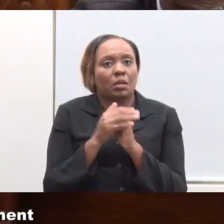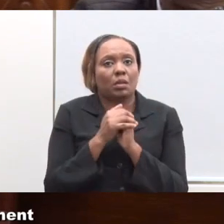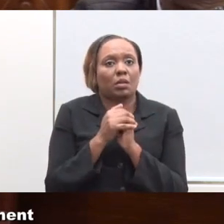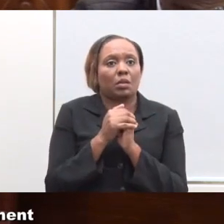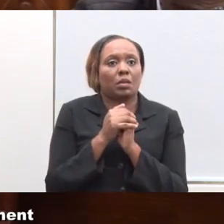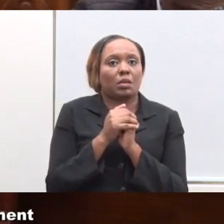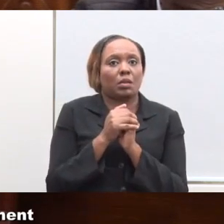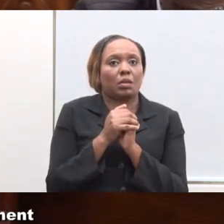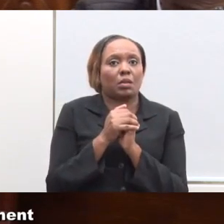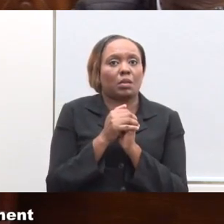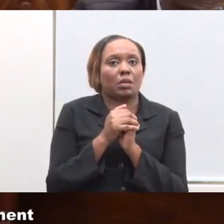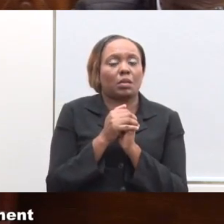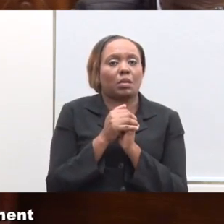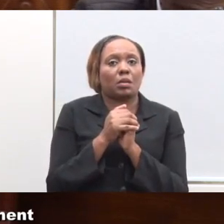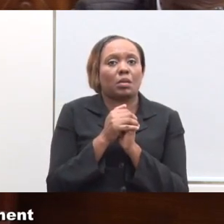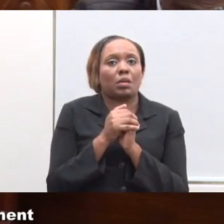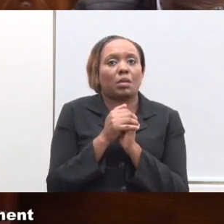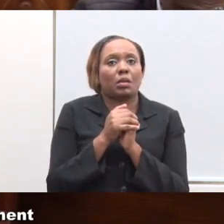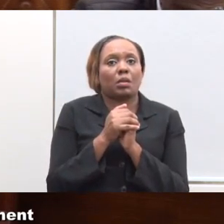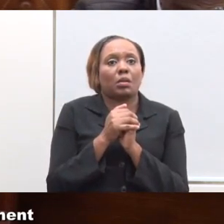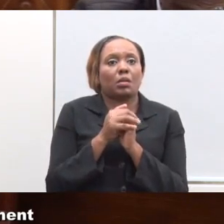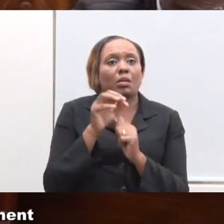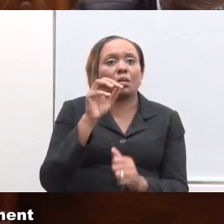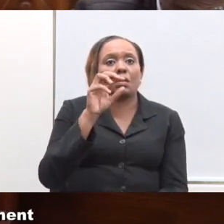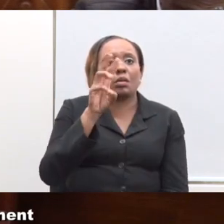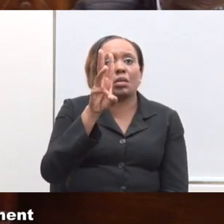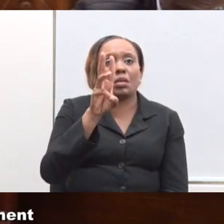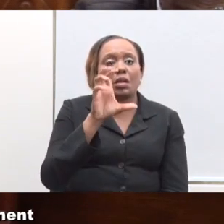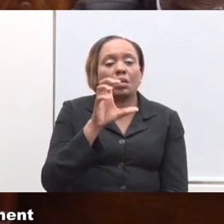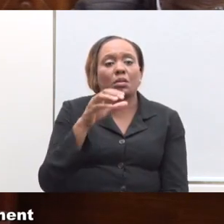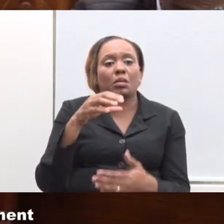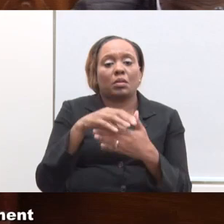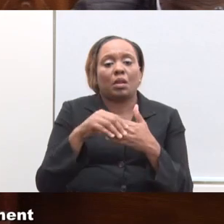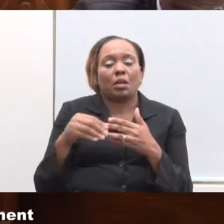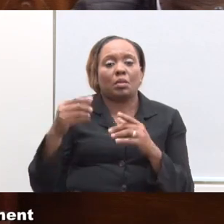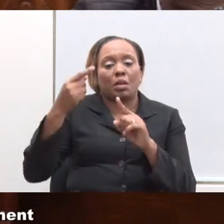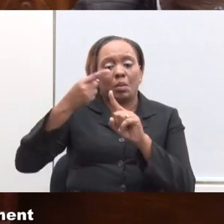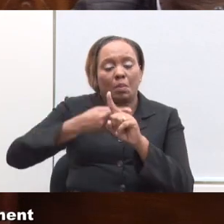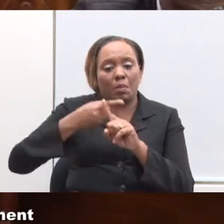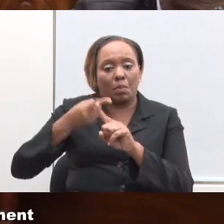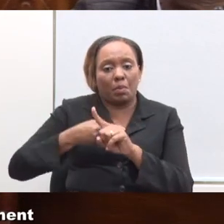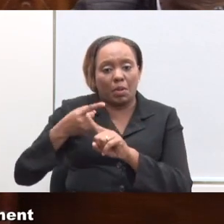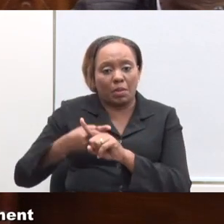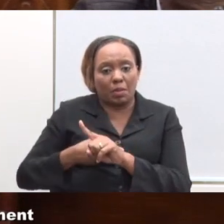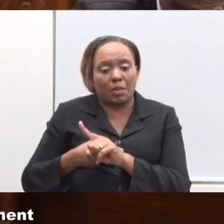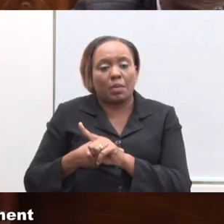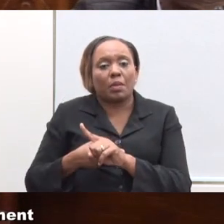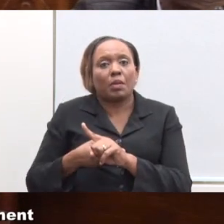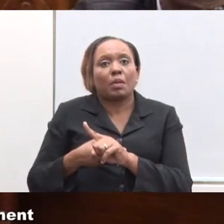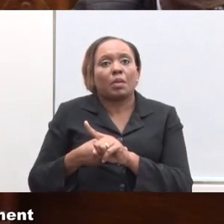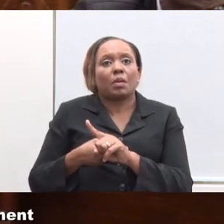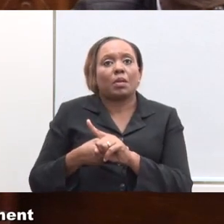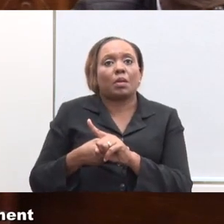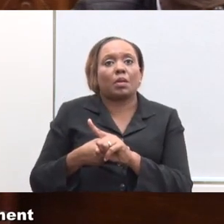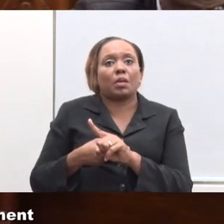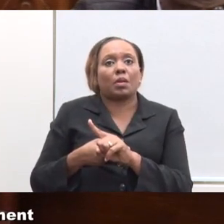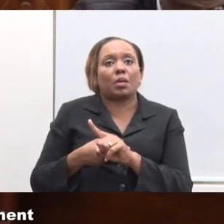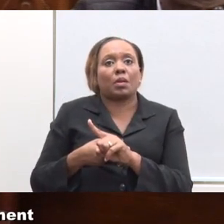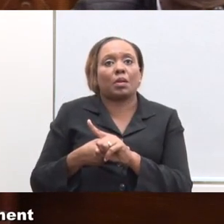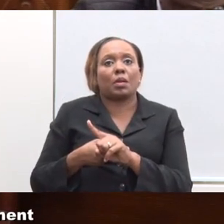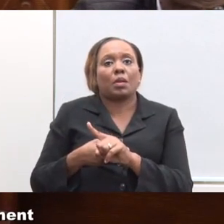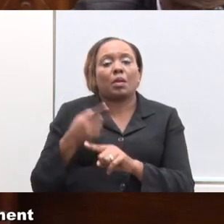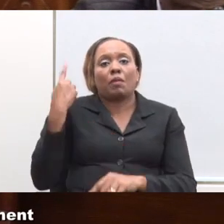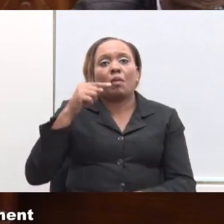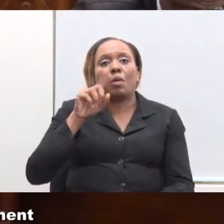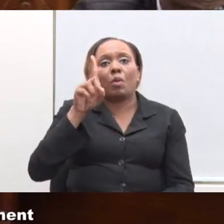grants. The amount will be $600 per month. $600 per month times 1,500